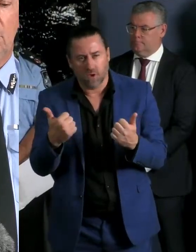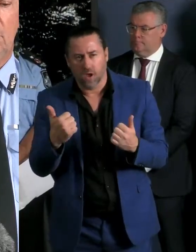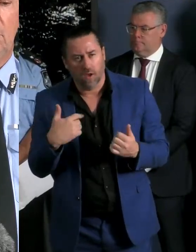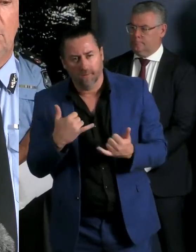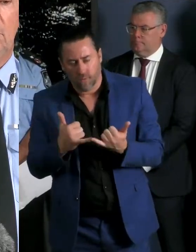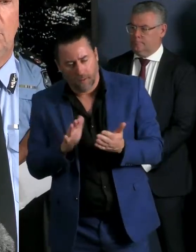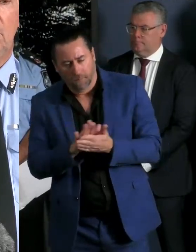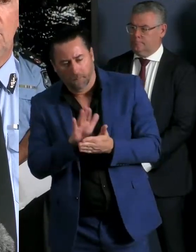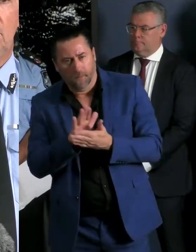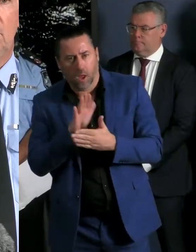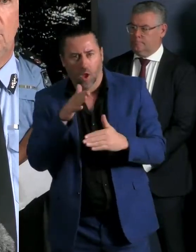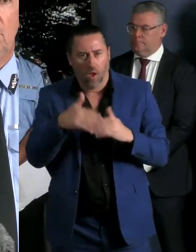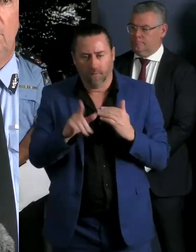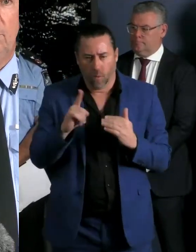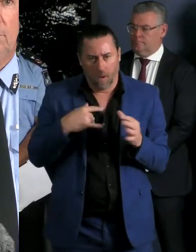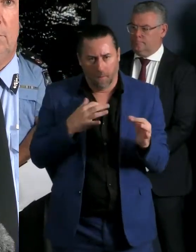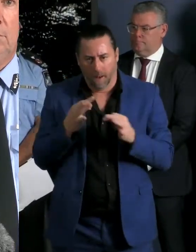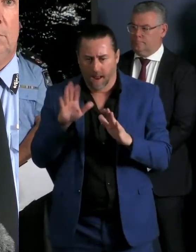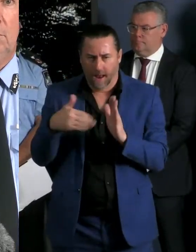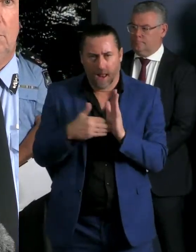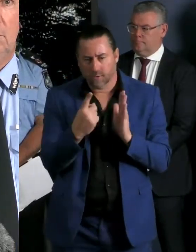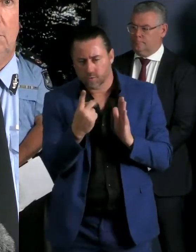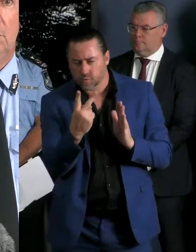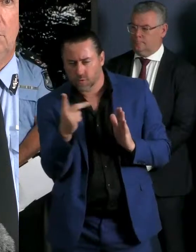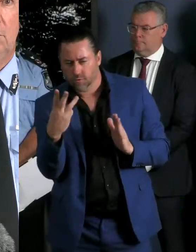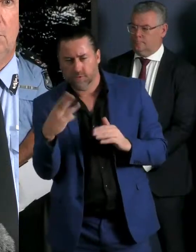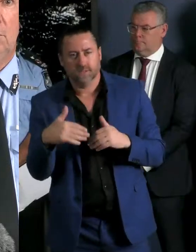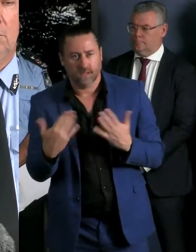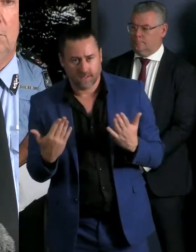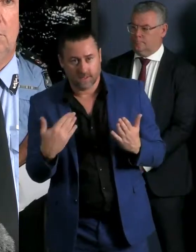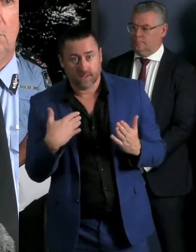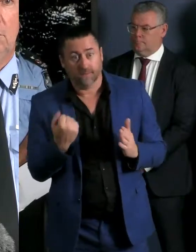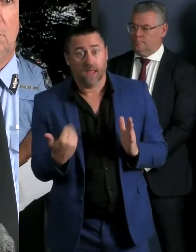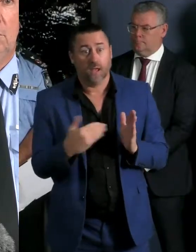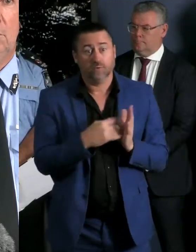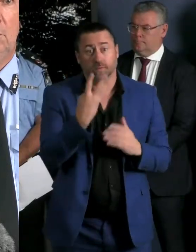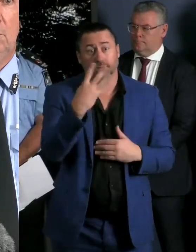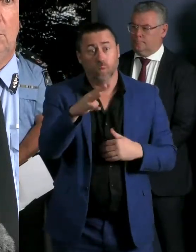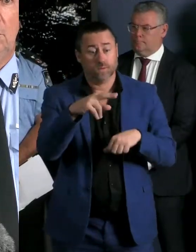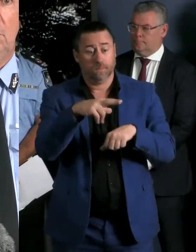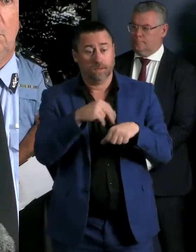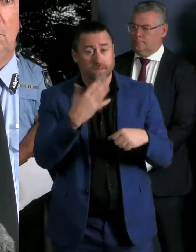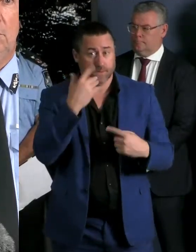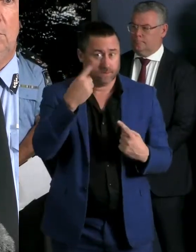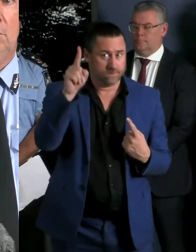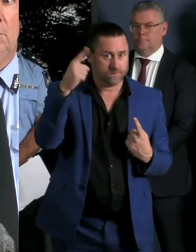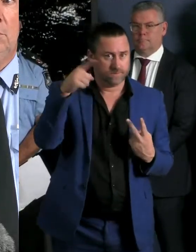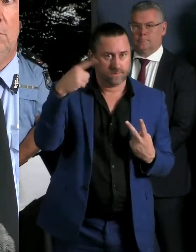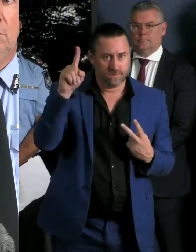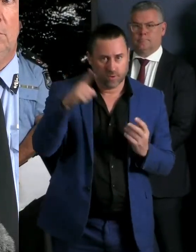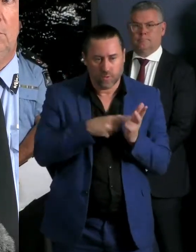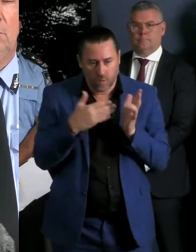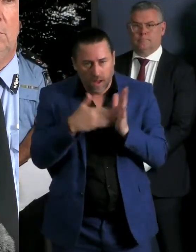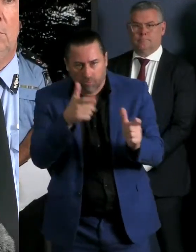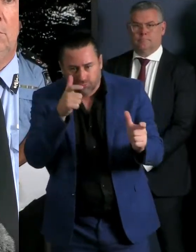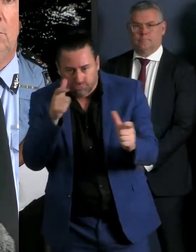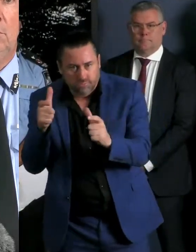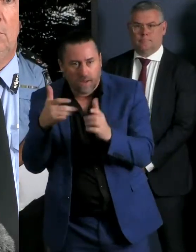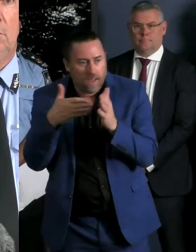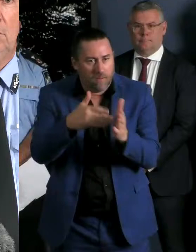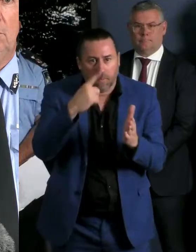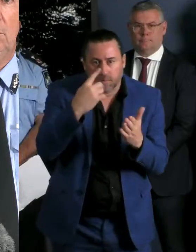been achieved over the last few days. We have got an additional 40 police personnel in those affected areas.